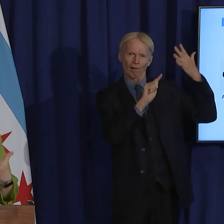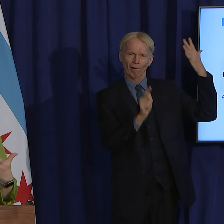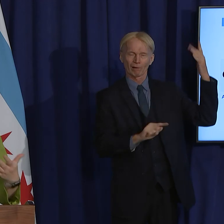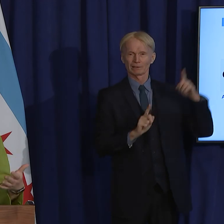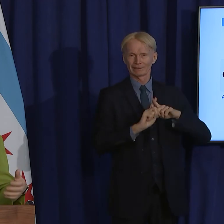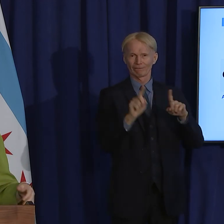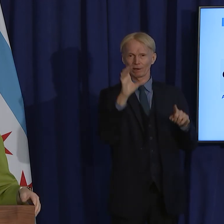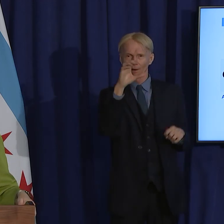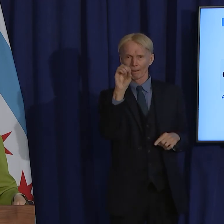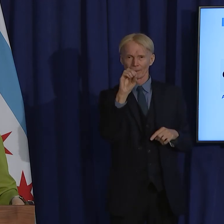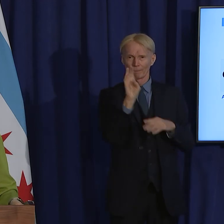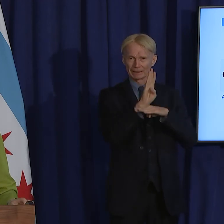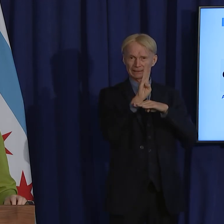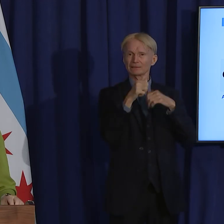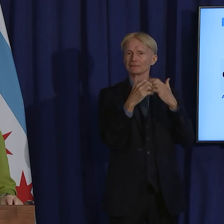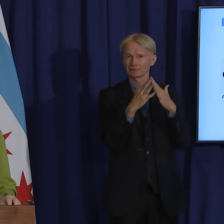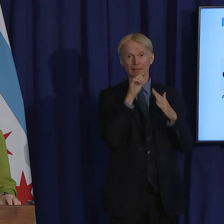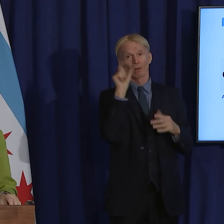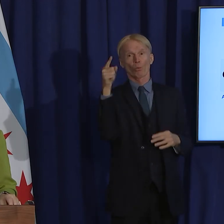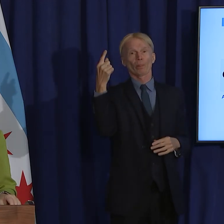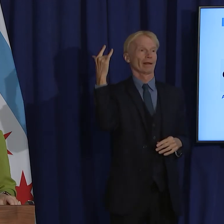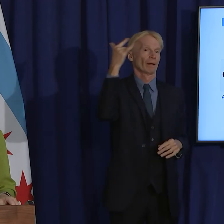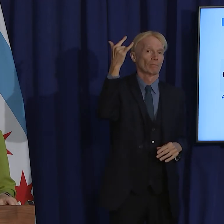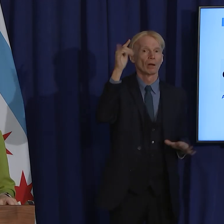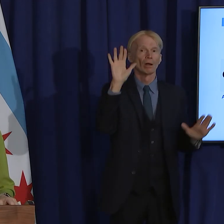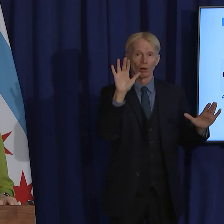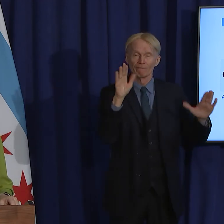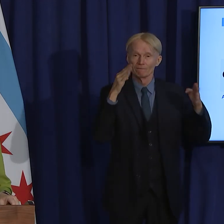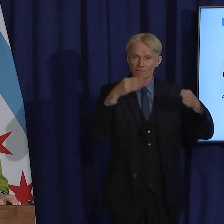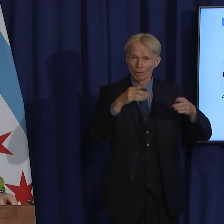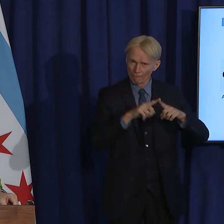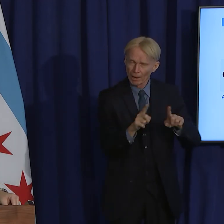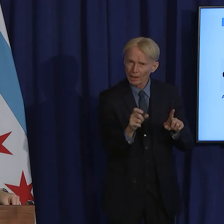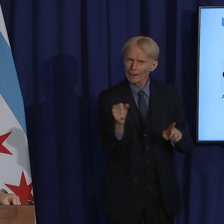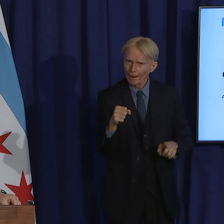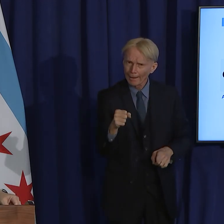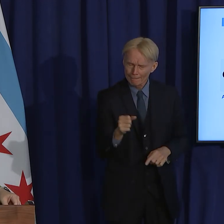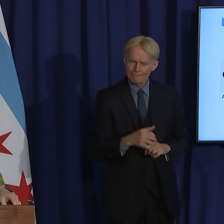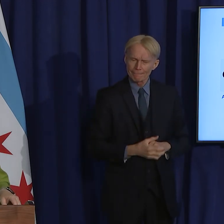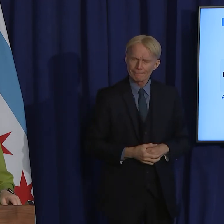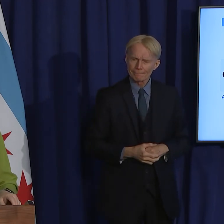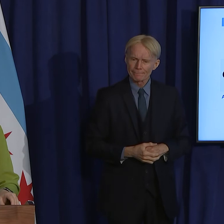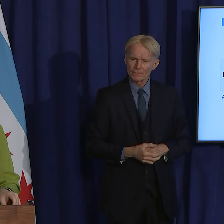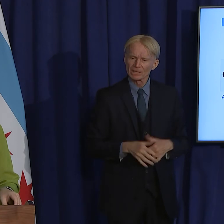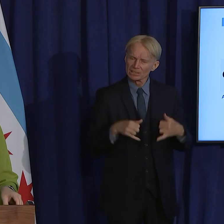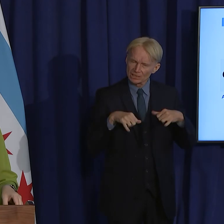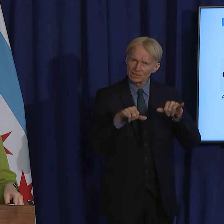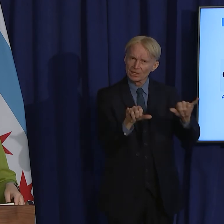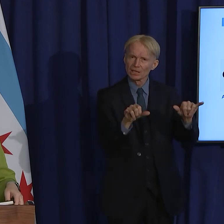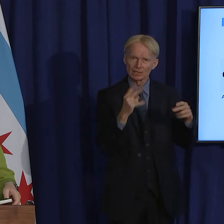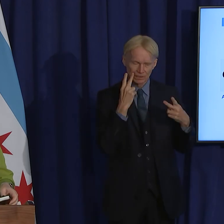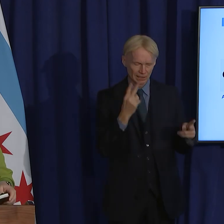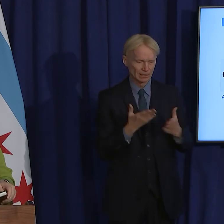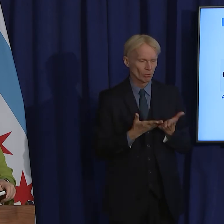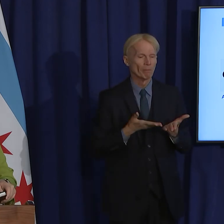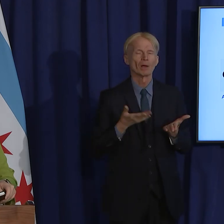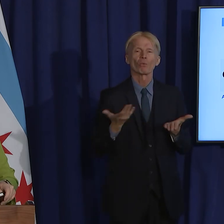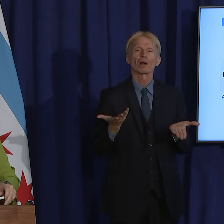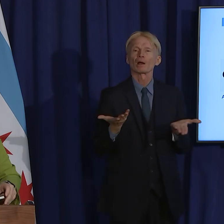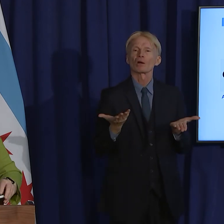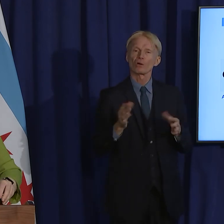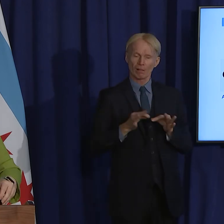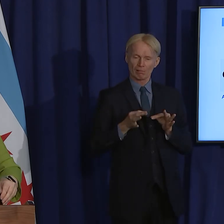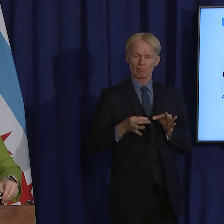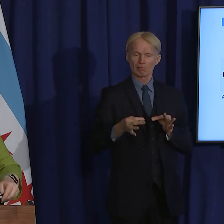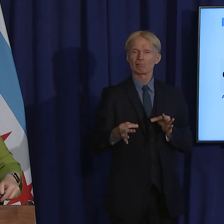employers. That's not been the only focus. But it is true that where we continue to see lags the most are